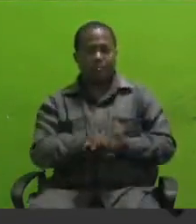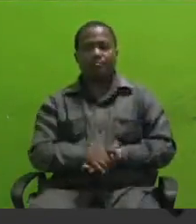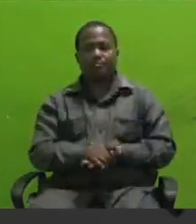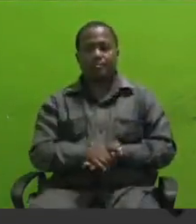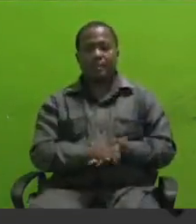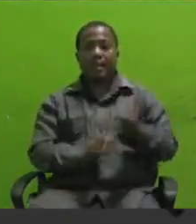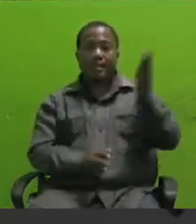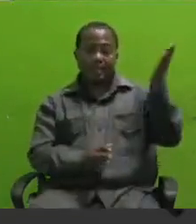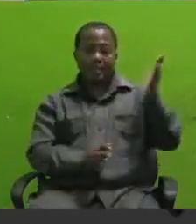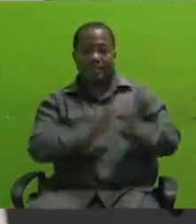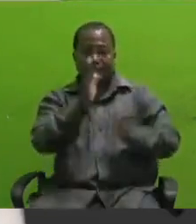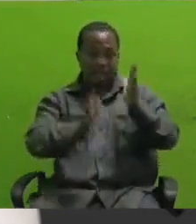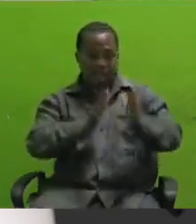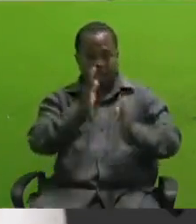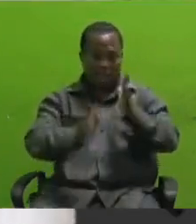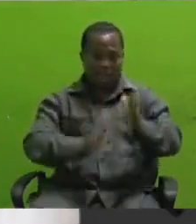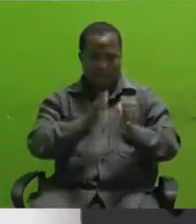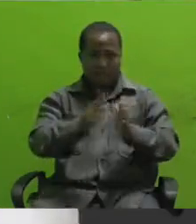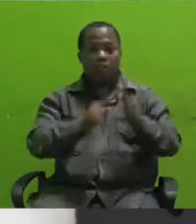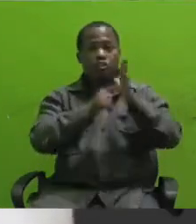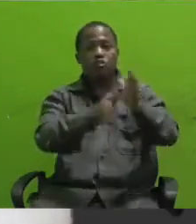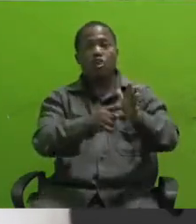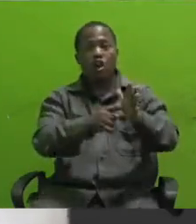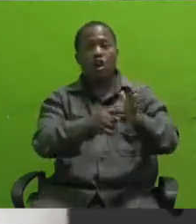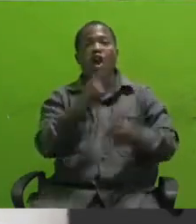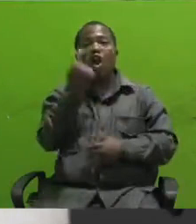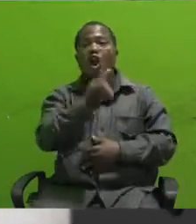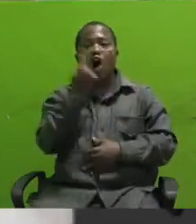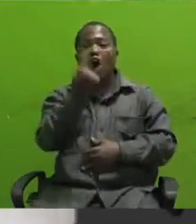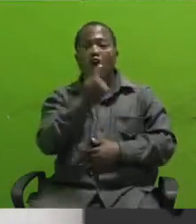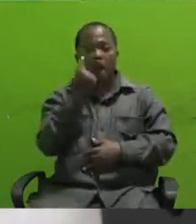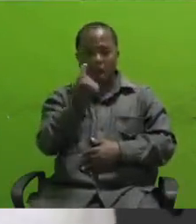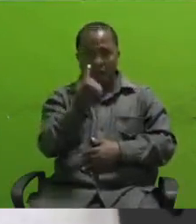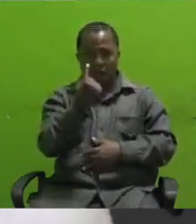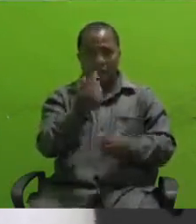My dear friends, these signs show